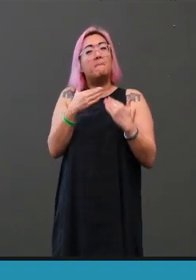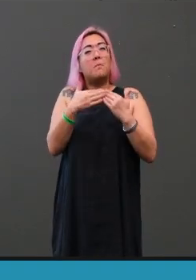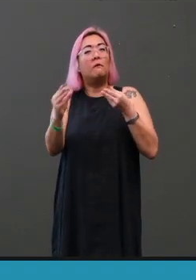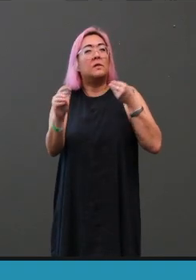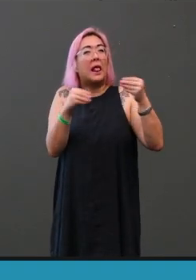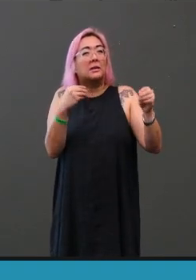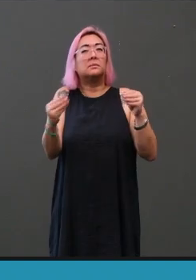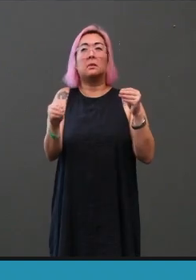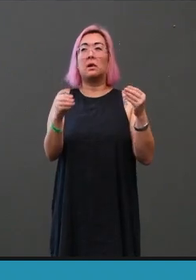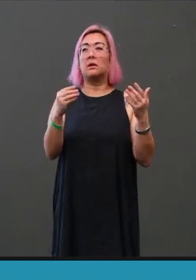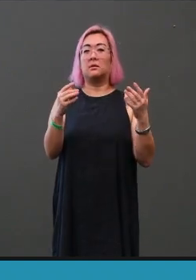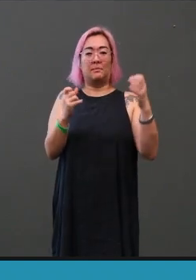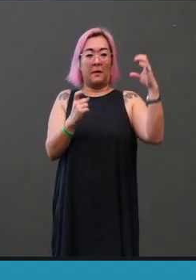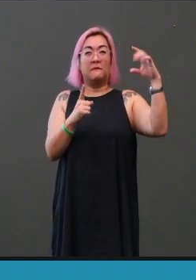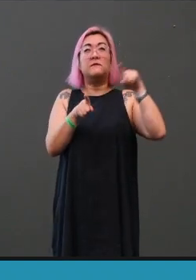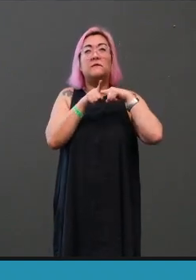scene.